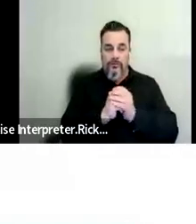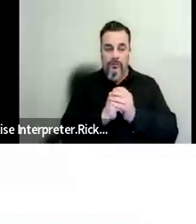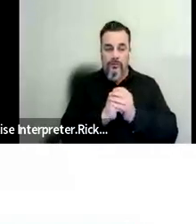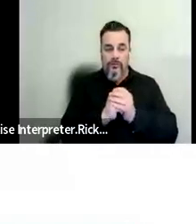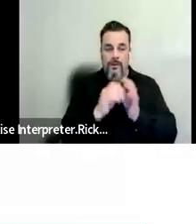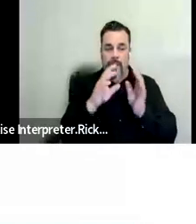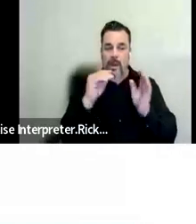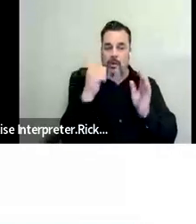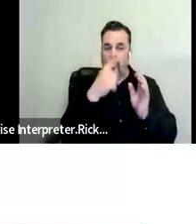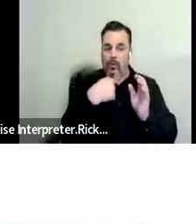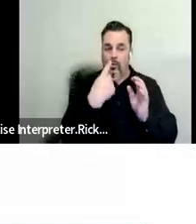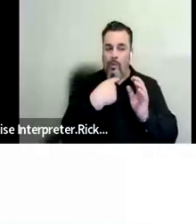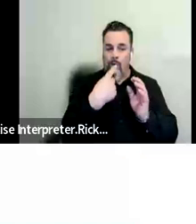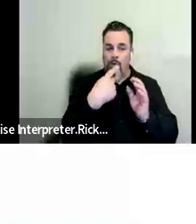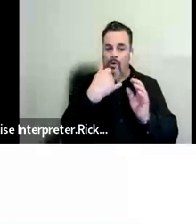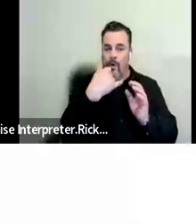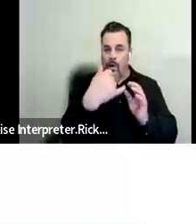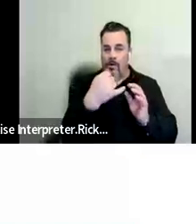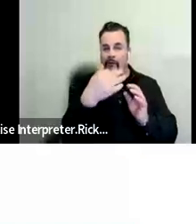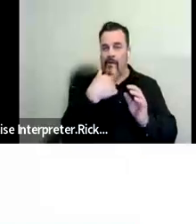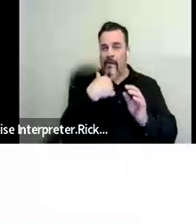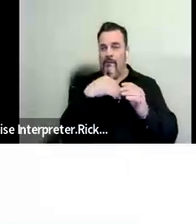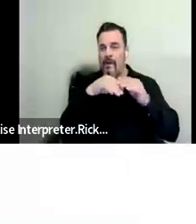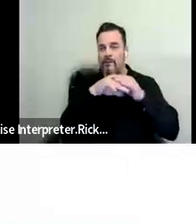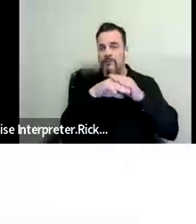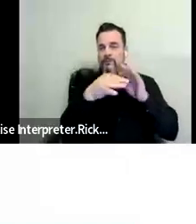and who to call if you have access related questions.